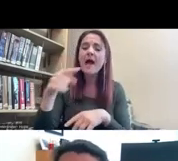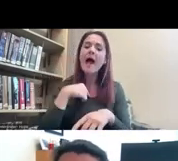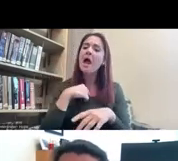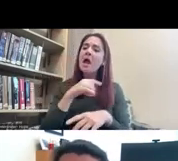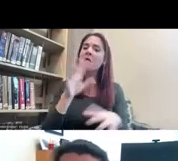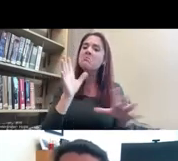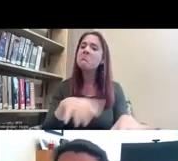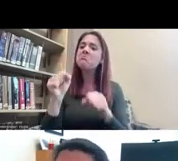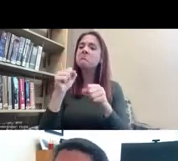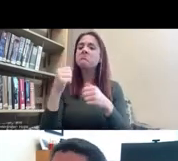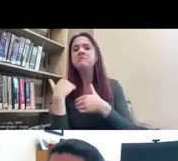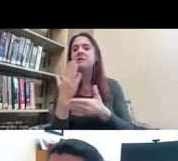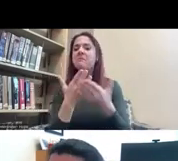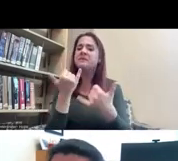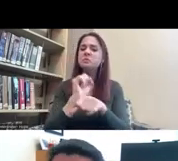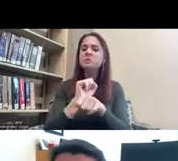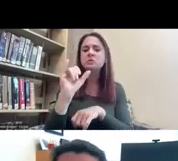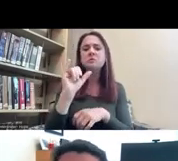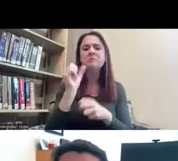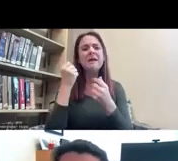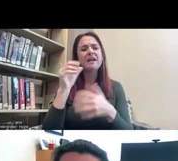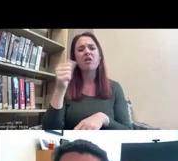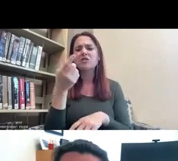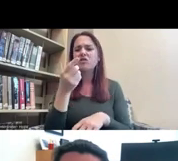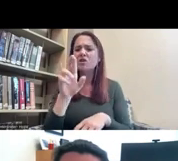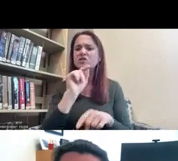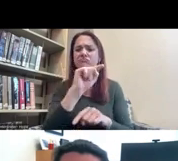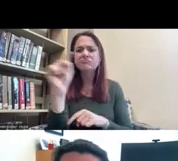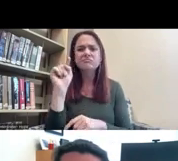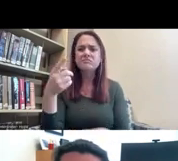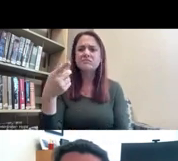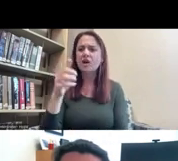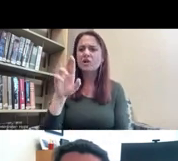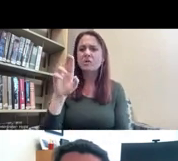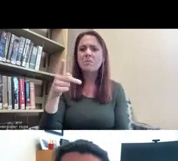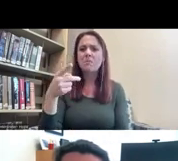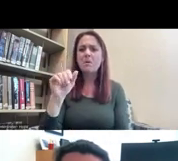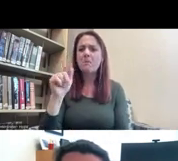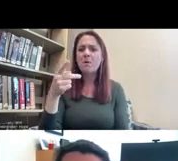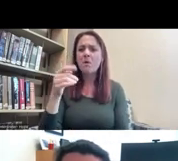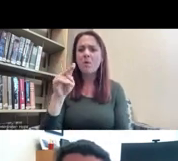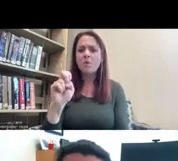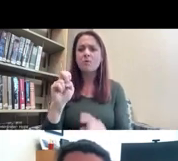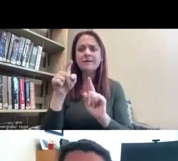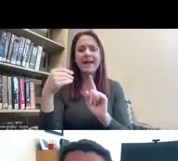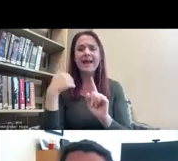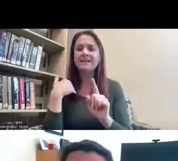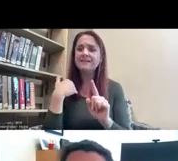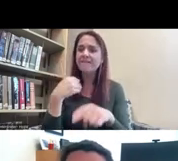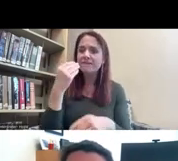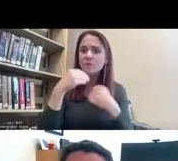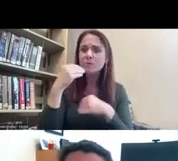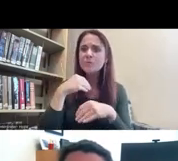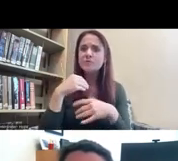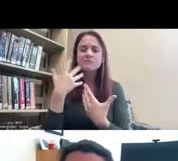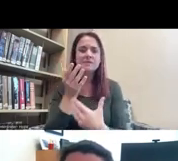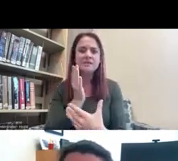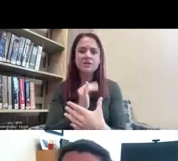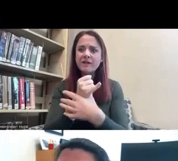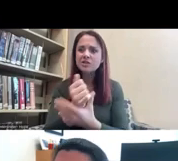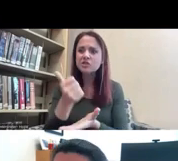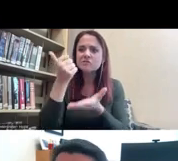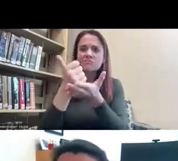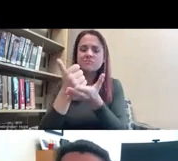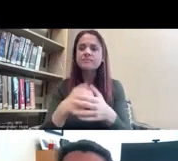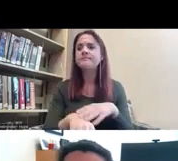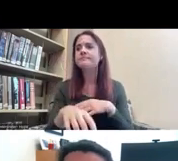Dr. Lowe and others. Dr. Papone has a whole food based diet intervention. Work by